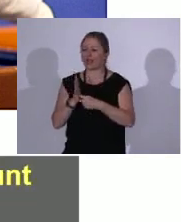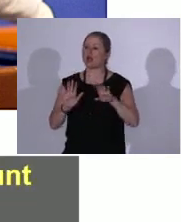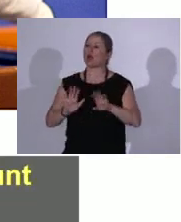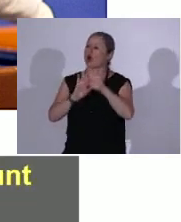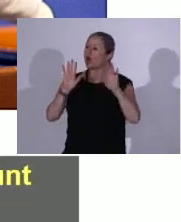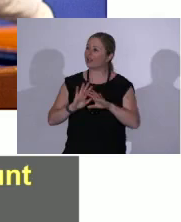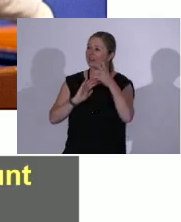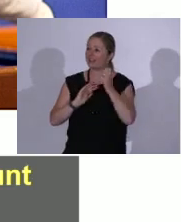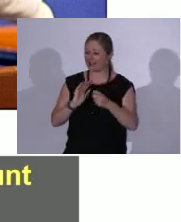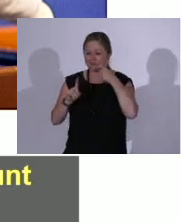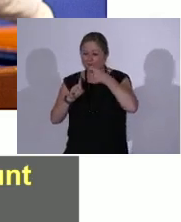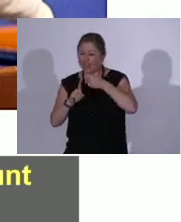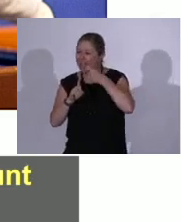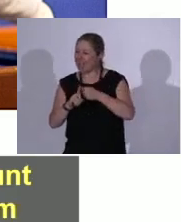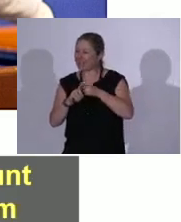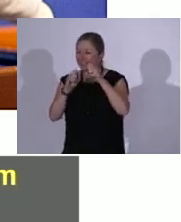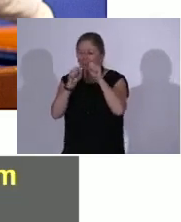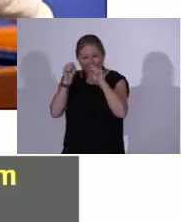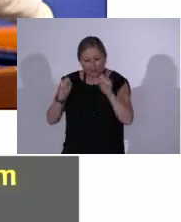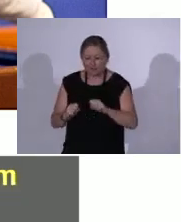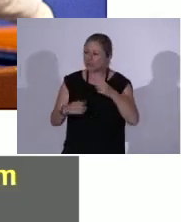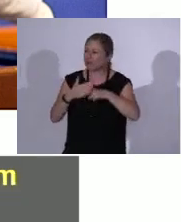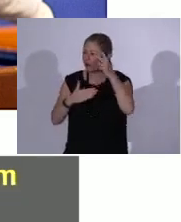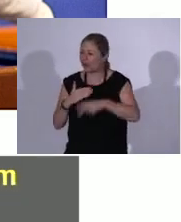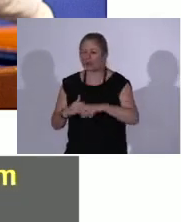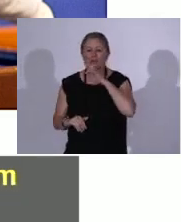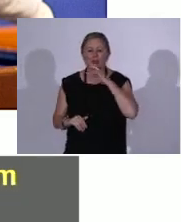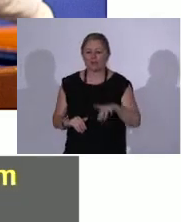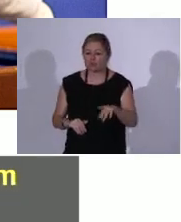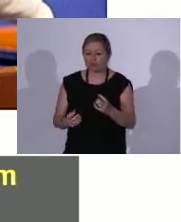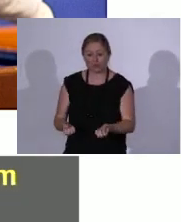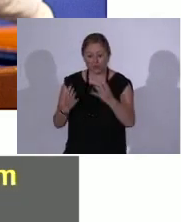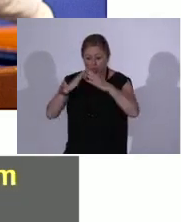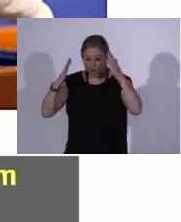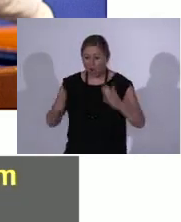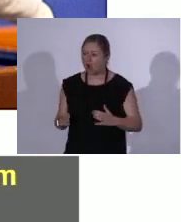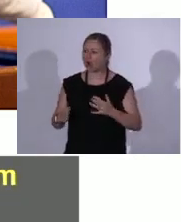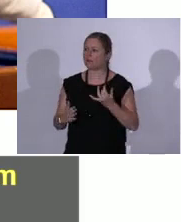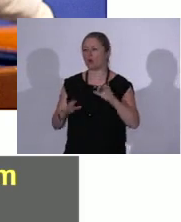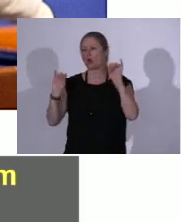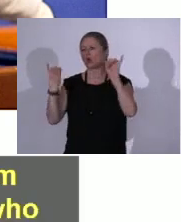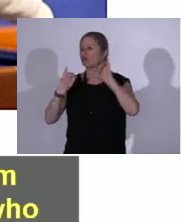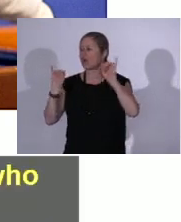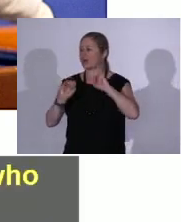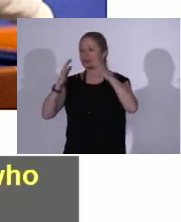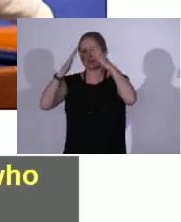was specifically for children who are experiencing homelessness or who are in crisis accommodation or